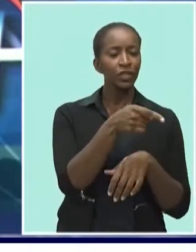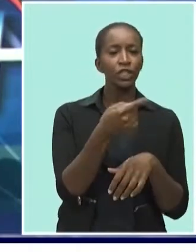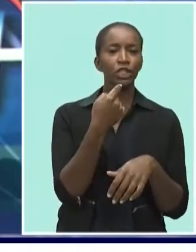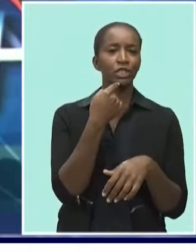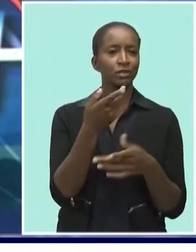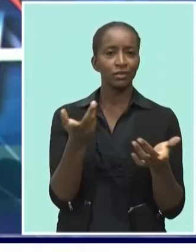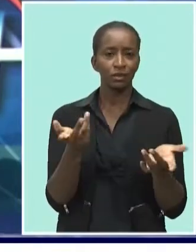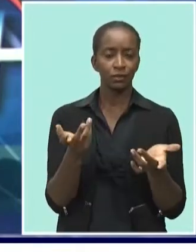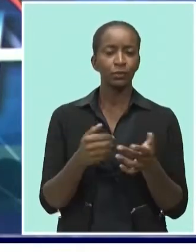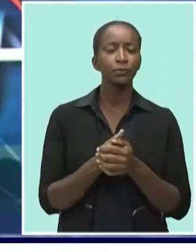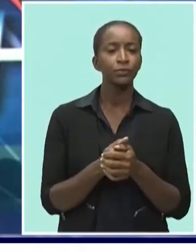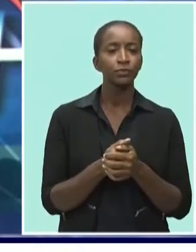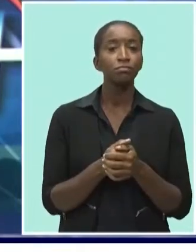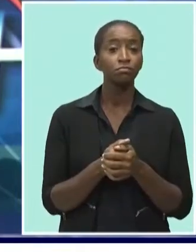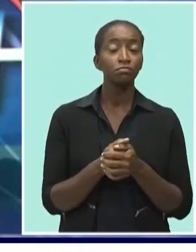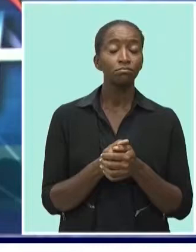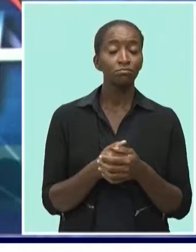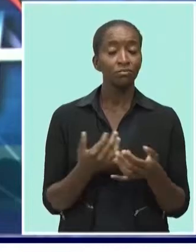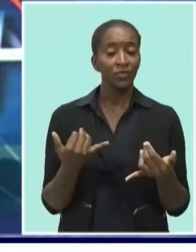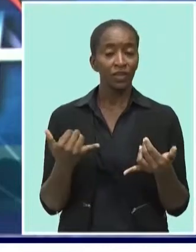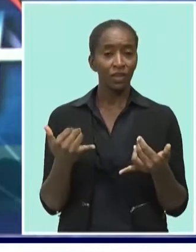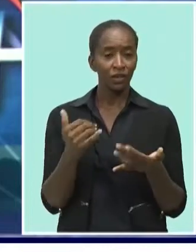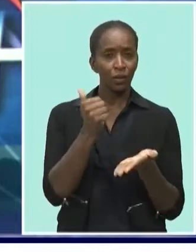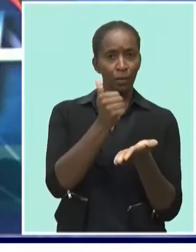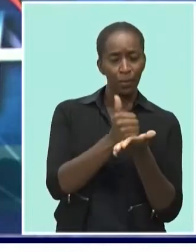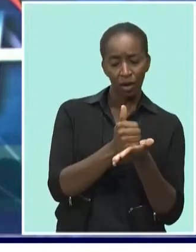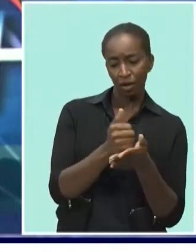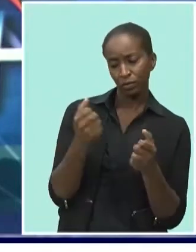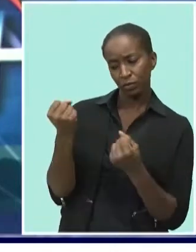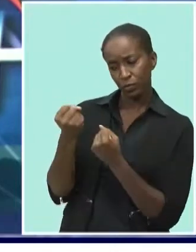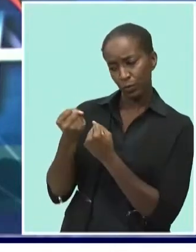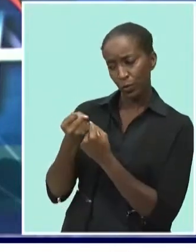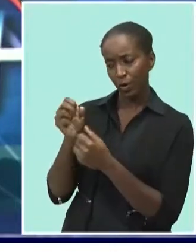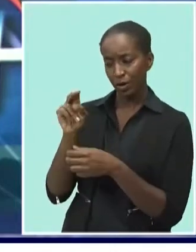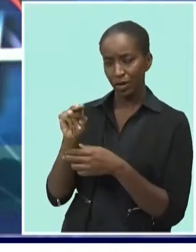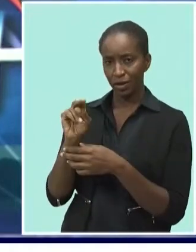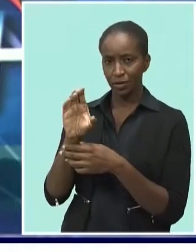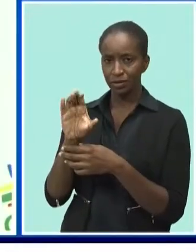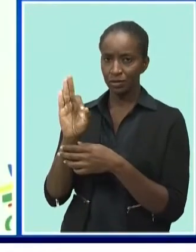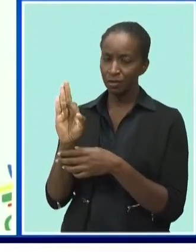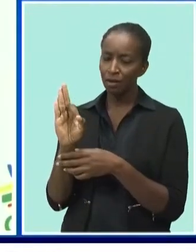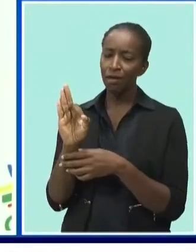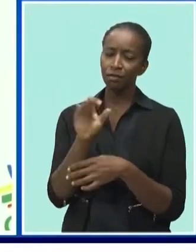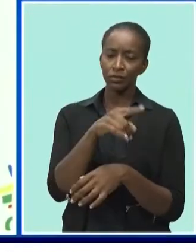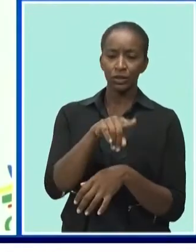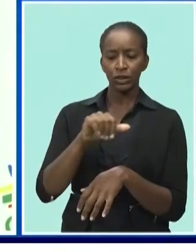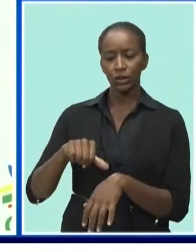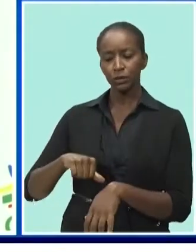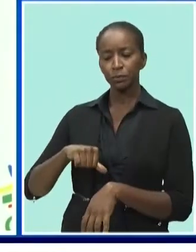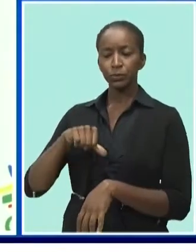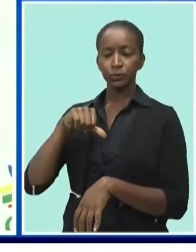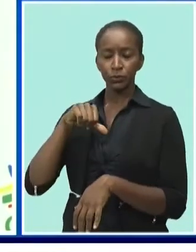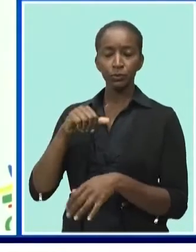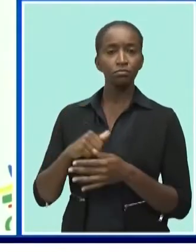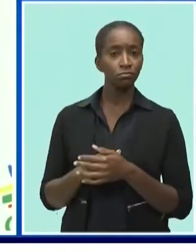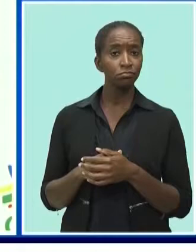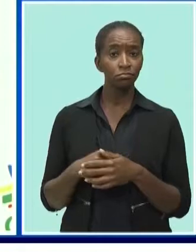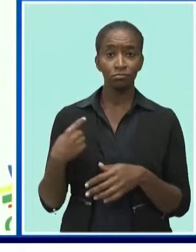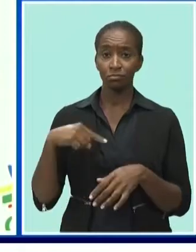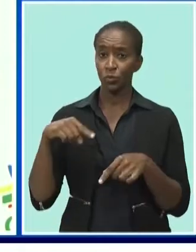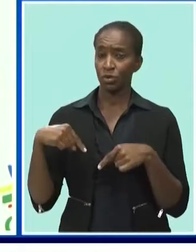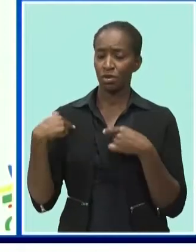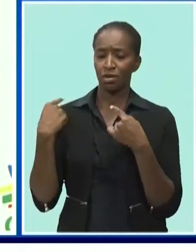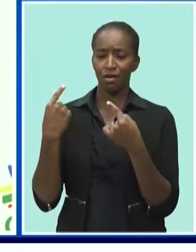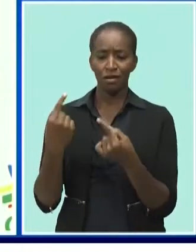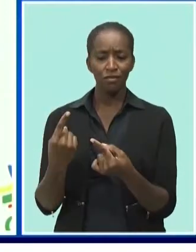it is with a sense of pride that the bank partners with the NCF. First Citizens has always been a proud sponsor of culture